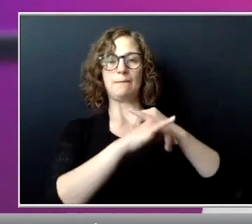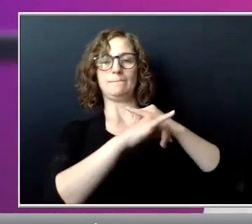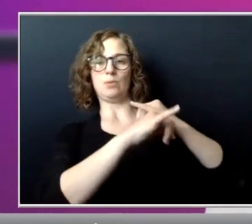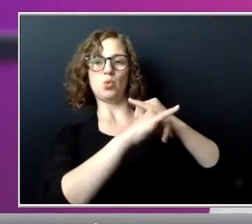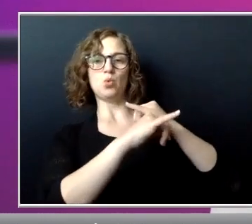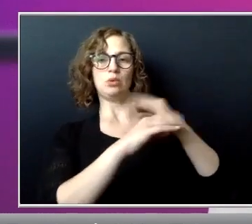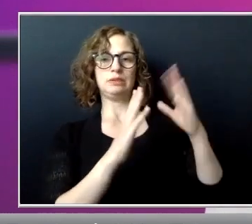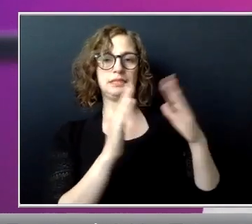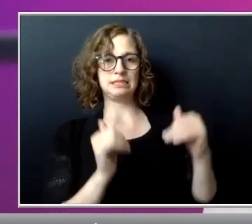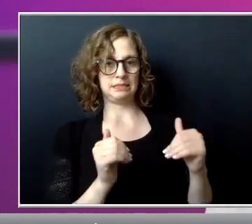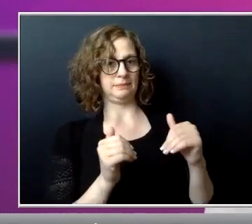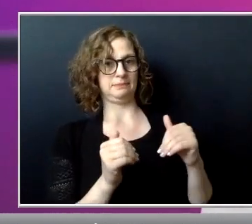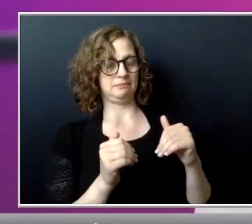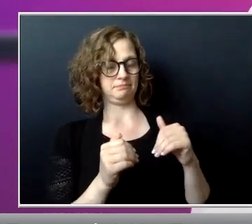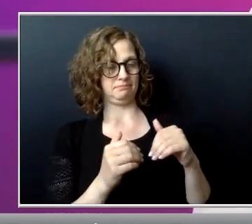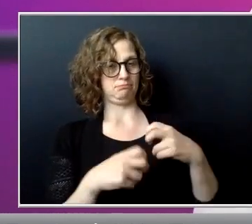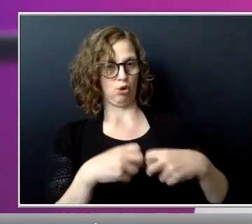the